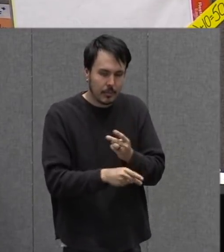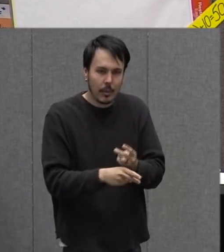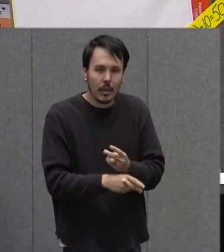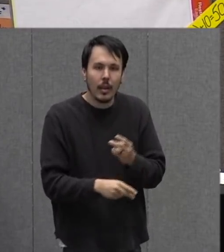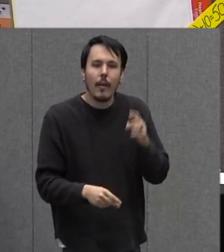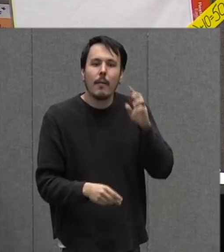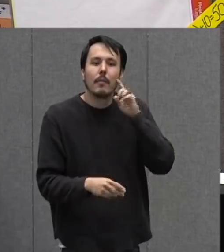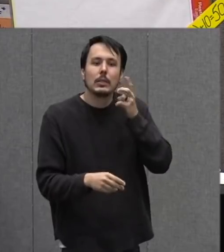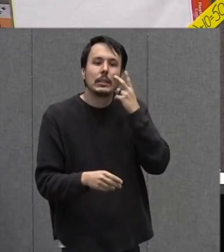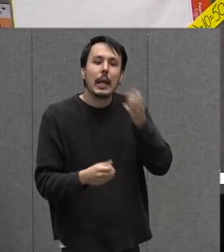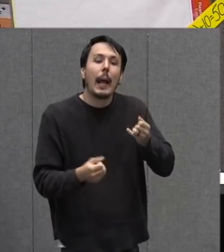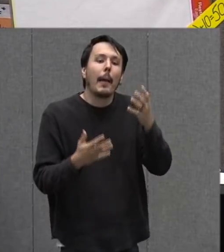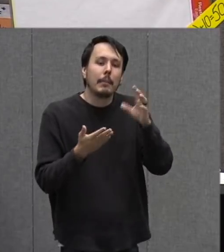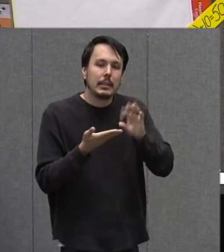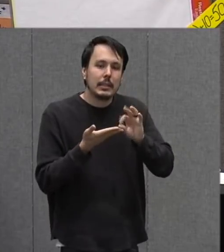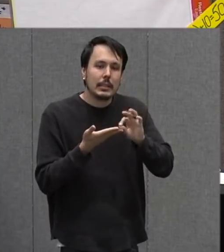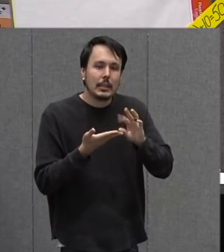stickers.